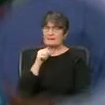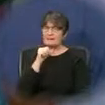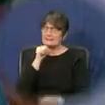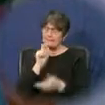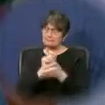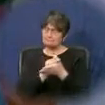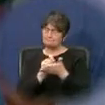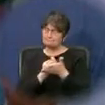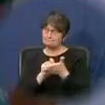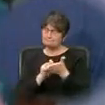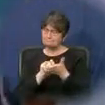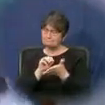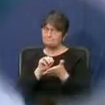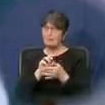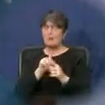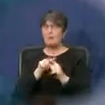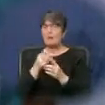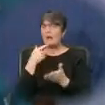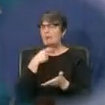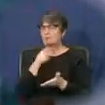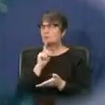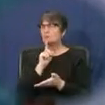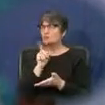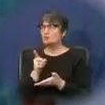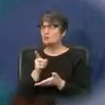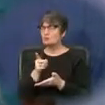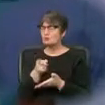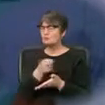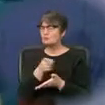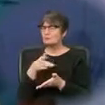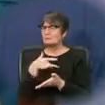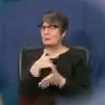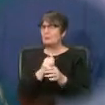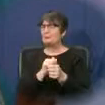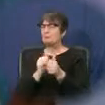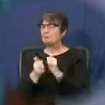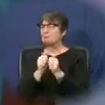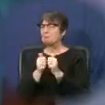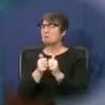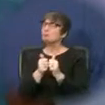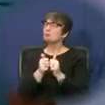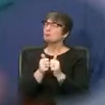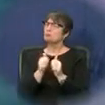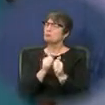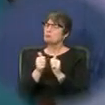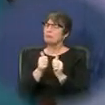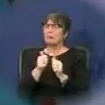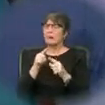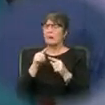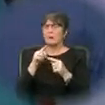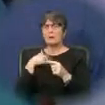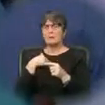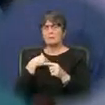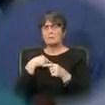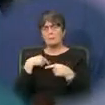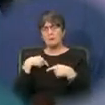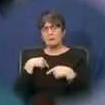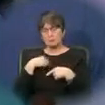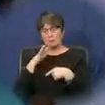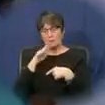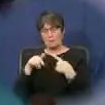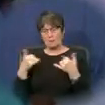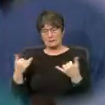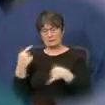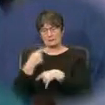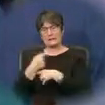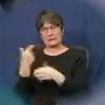but that there might have been some kind of a competitive spirit. And so when we got to the event of this morning's